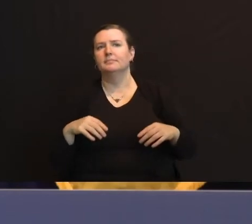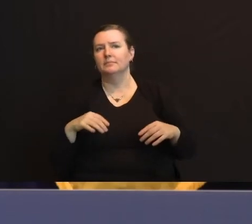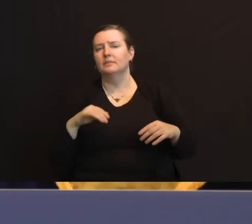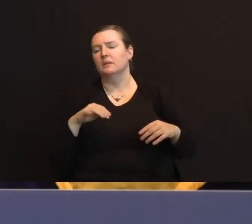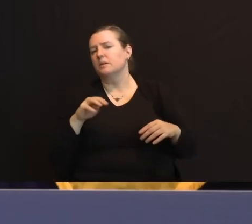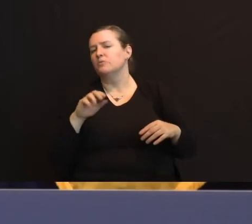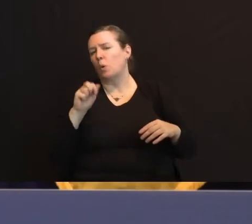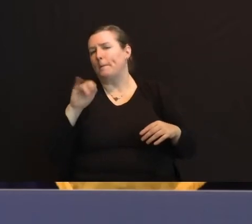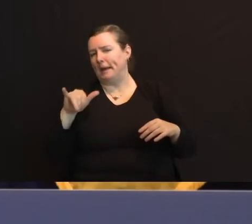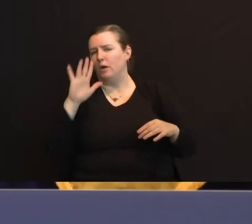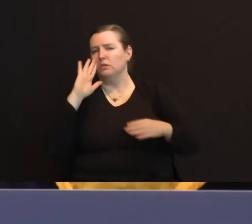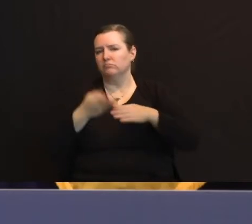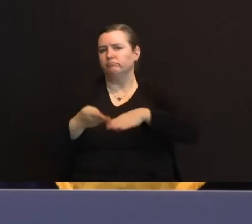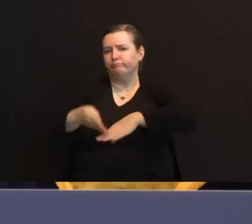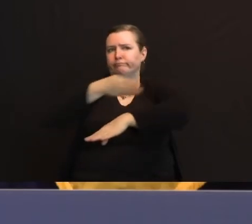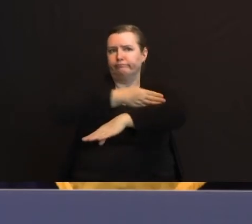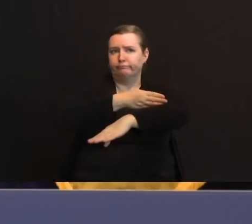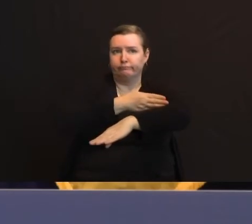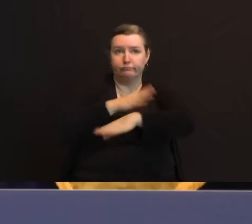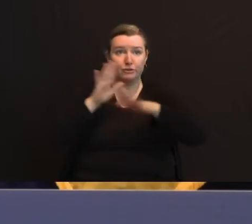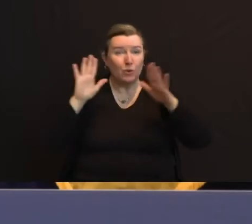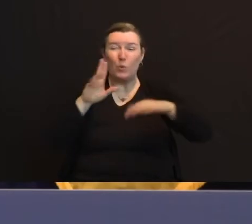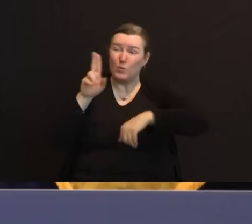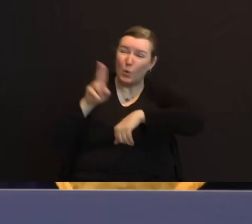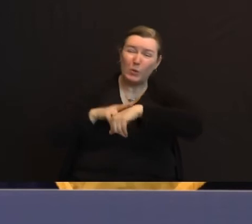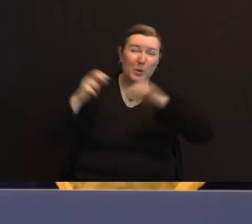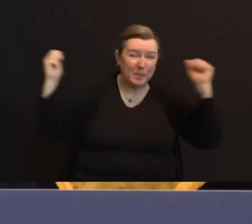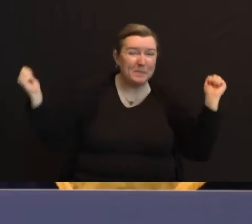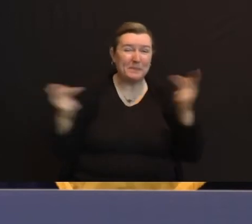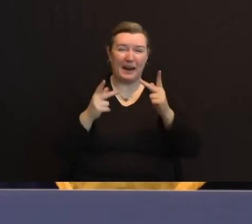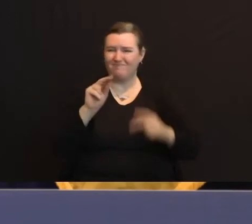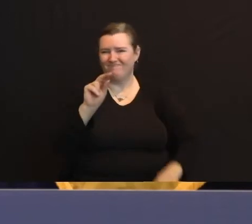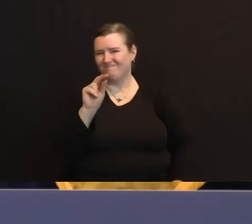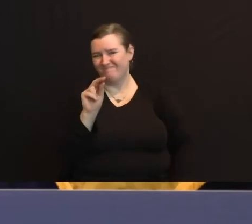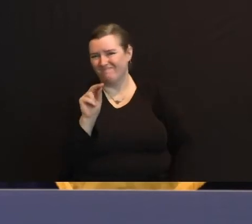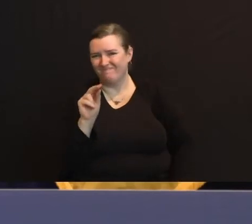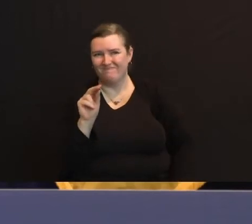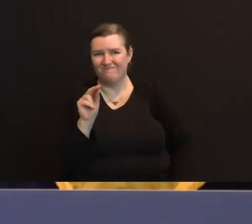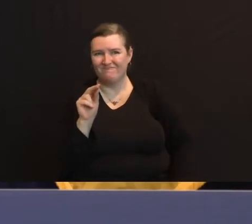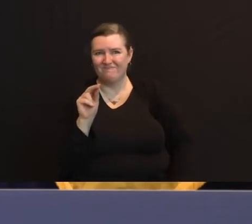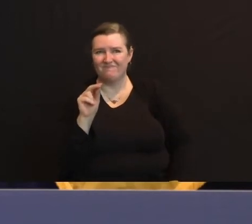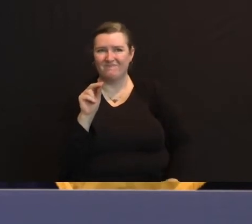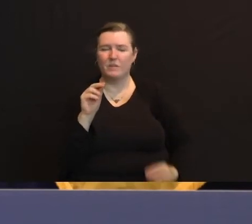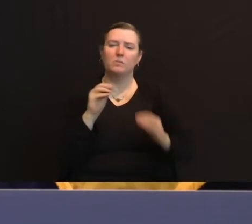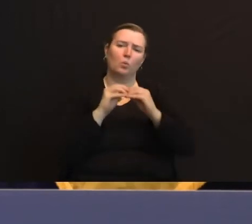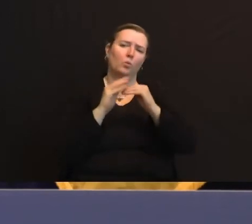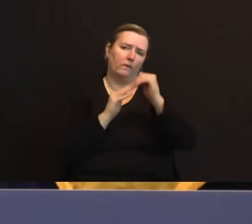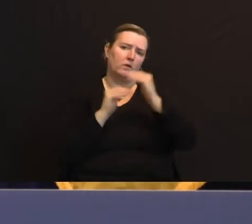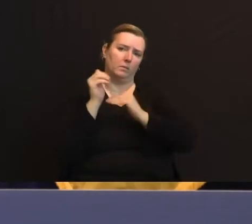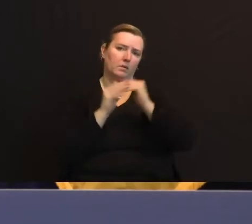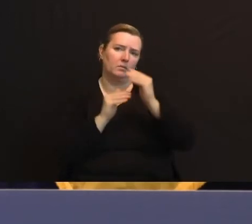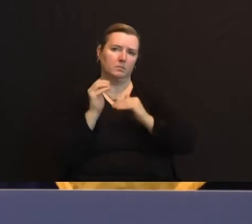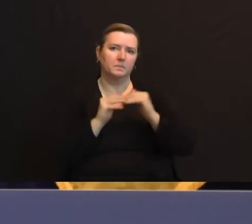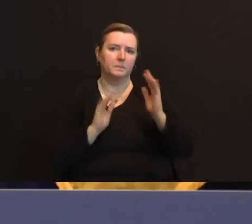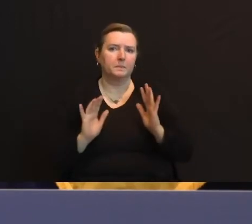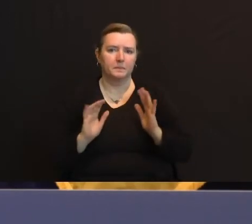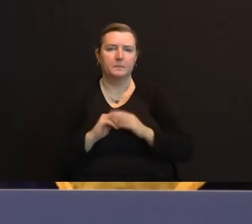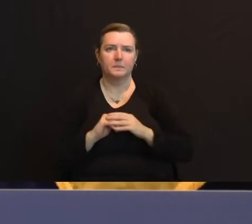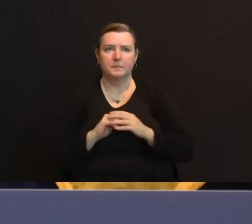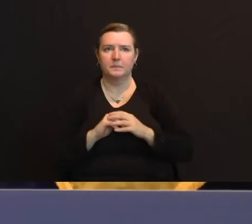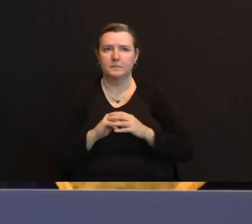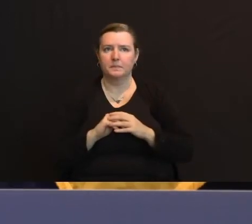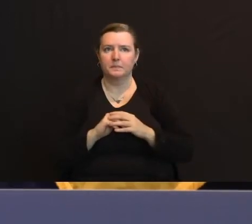not normal, but a new normal that we can much more easily live with and get our arms around. We will continue